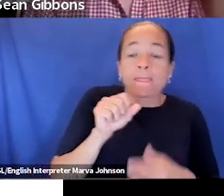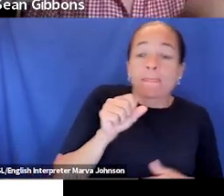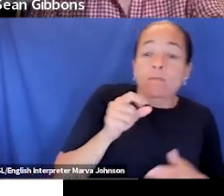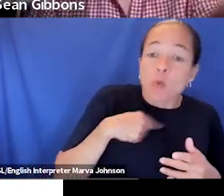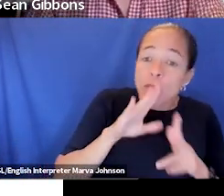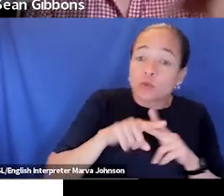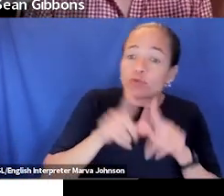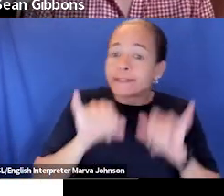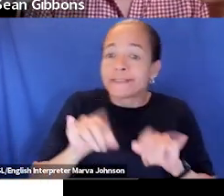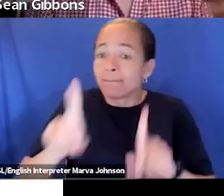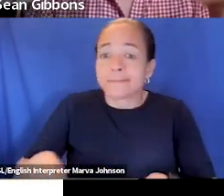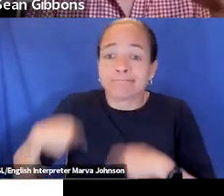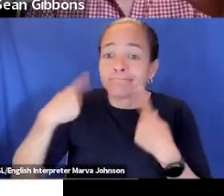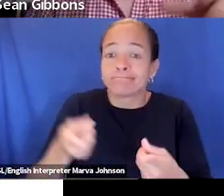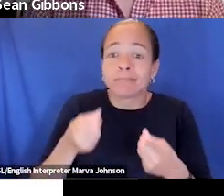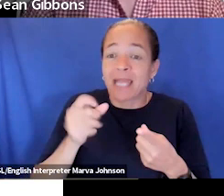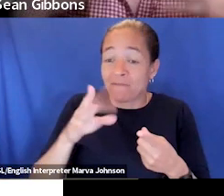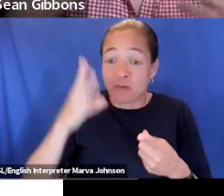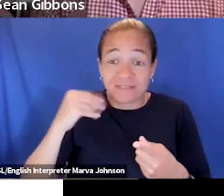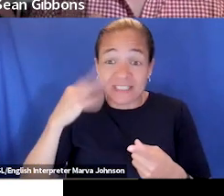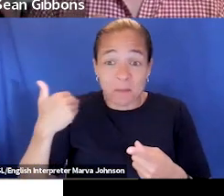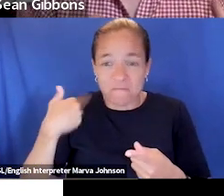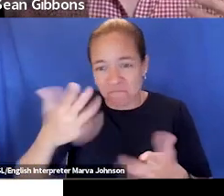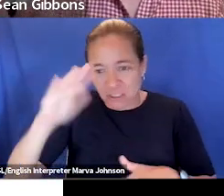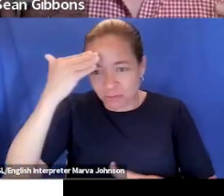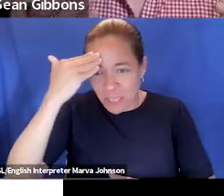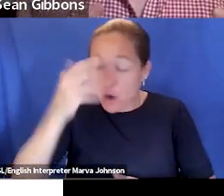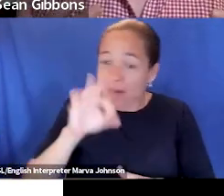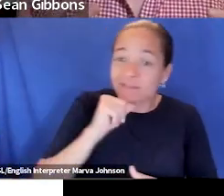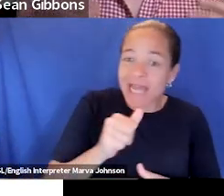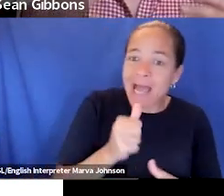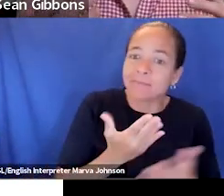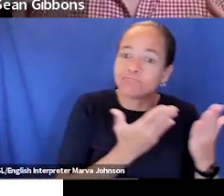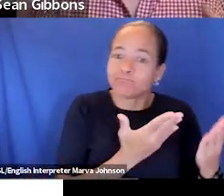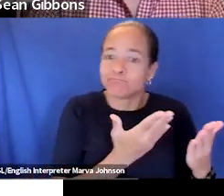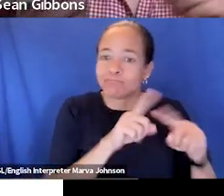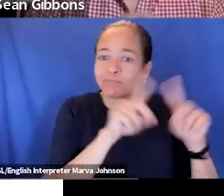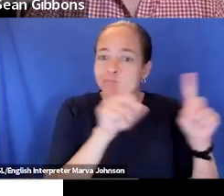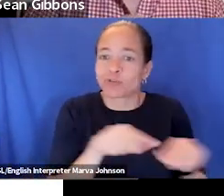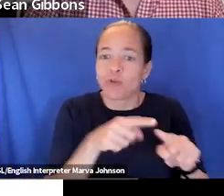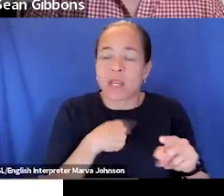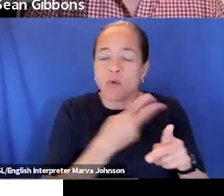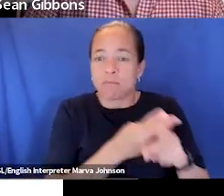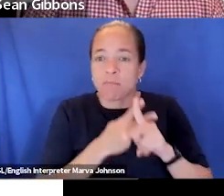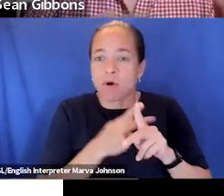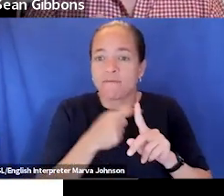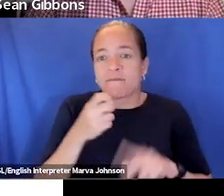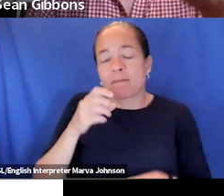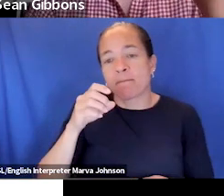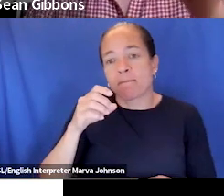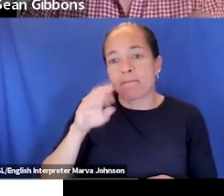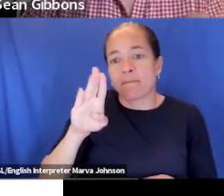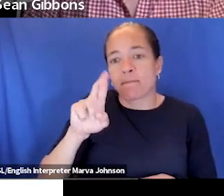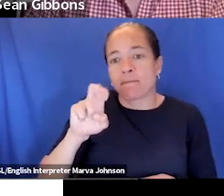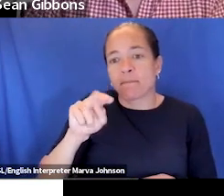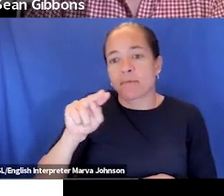how it works. You see it on the screen, the two-word check-in. This is an idea that we borrowed from Professor Brene Brown down at the University of Houston. And the idea